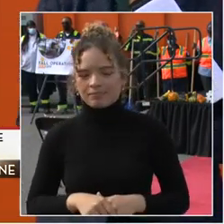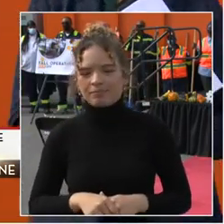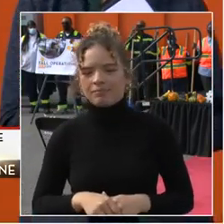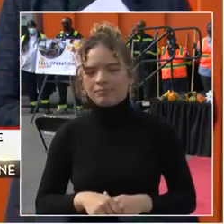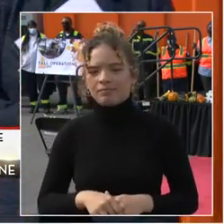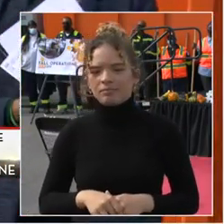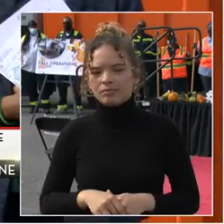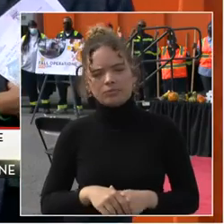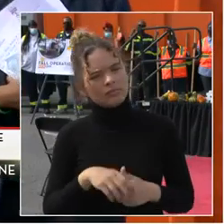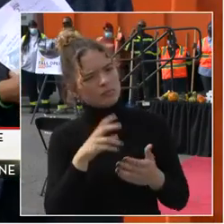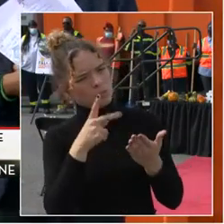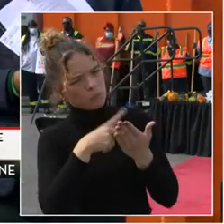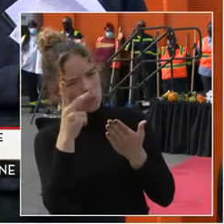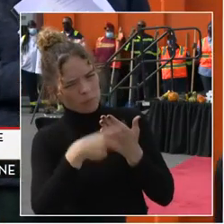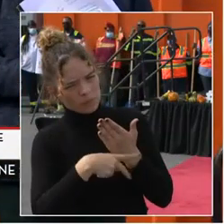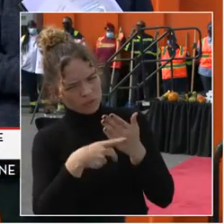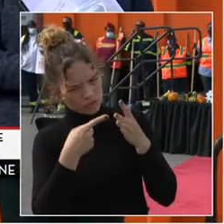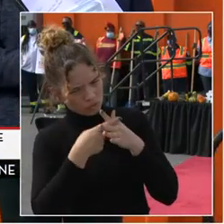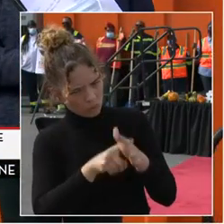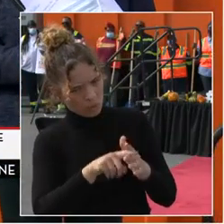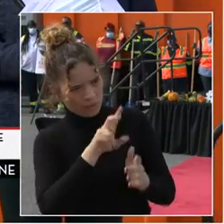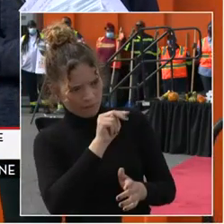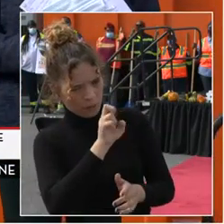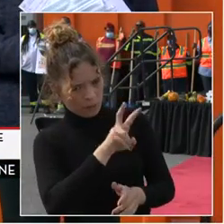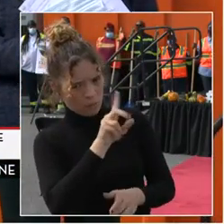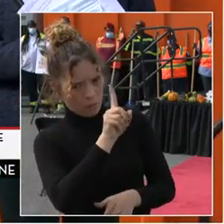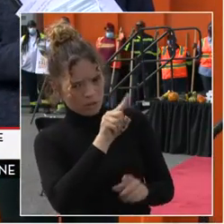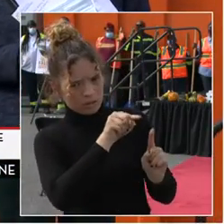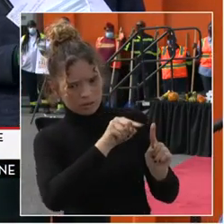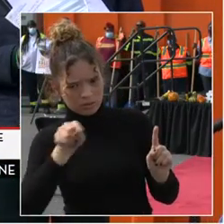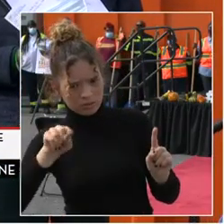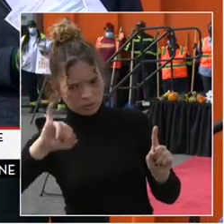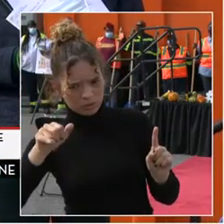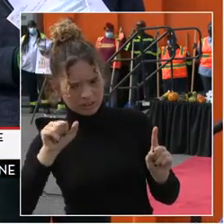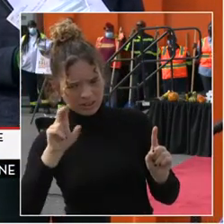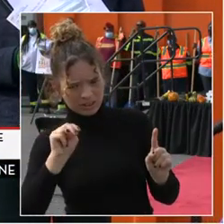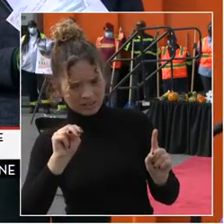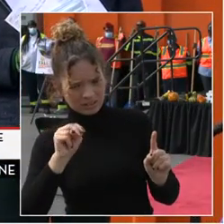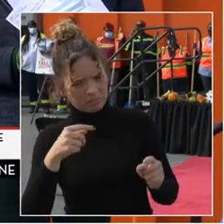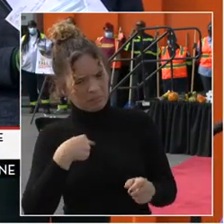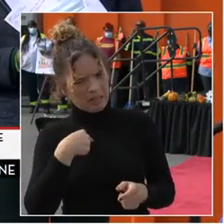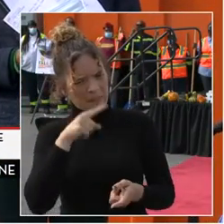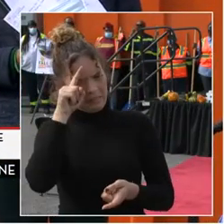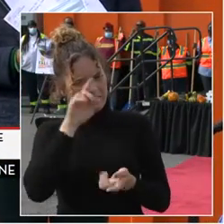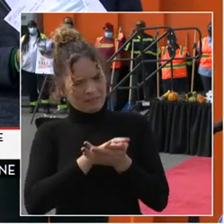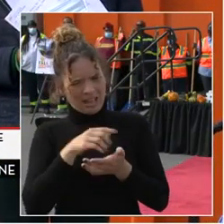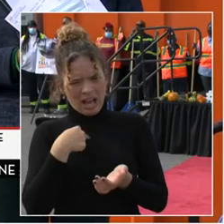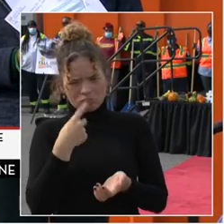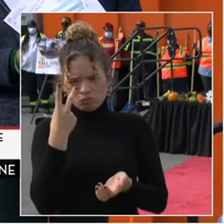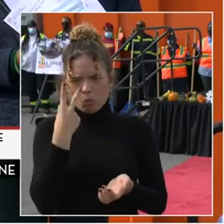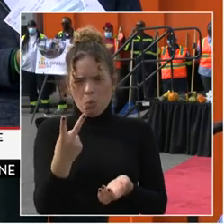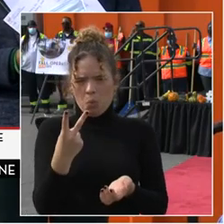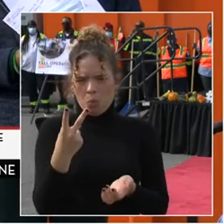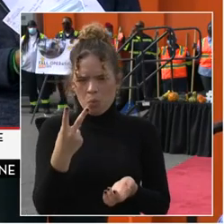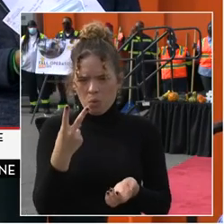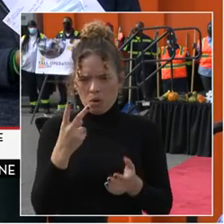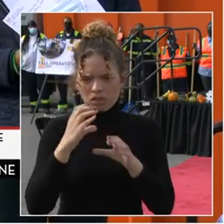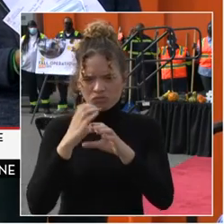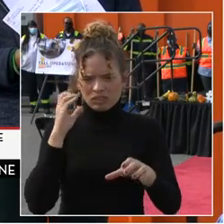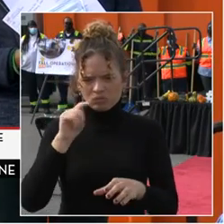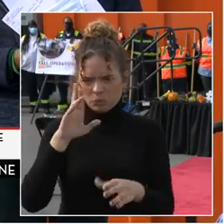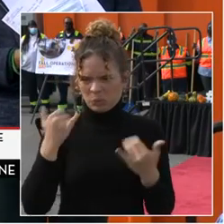goes to, I think, January. But there was a crew in front of my house today. I mean, what's different? I mean, because they're out there already collecting